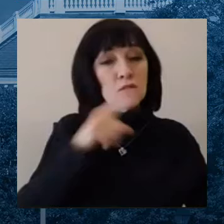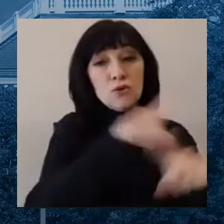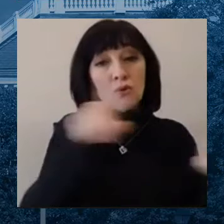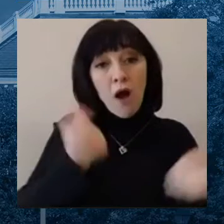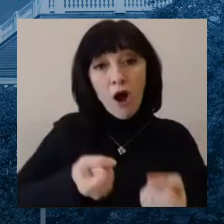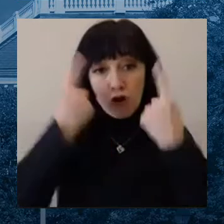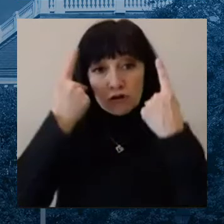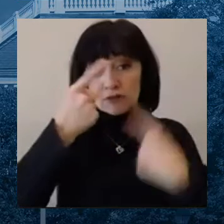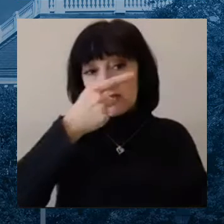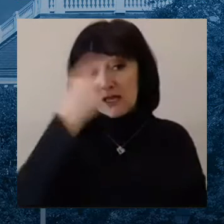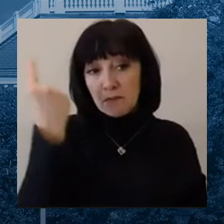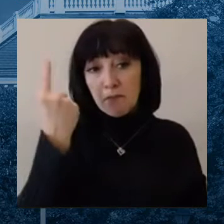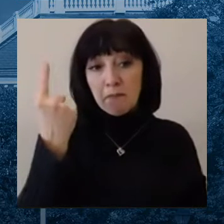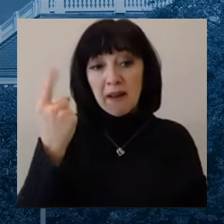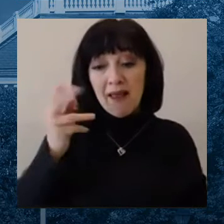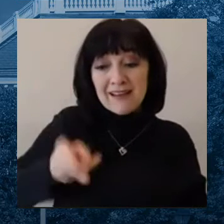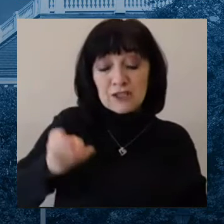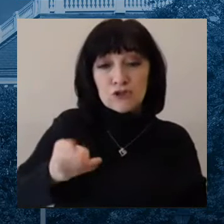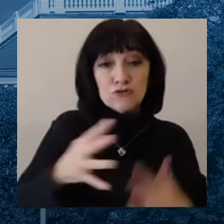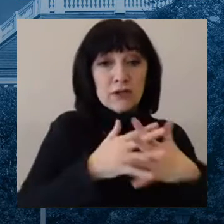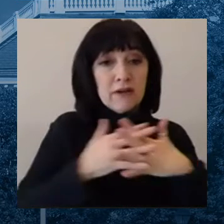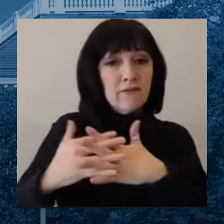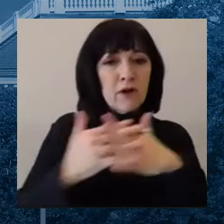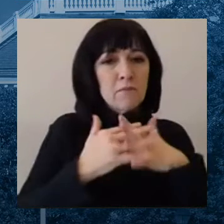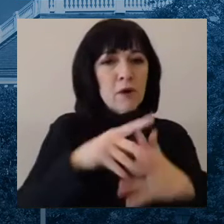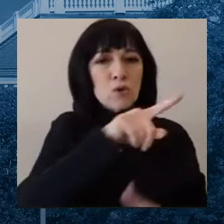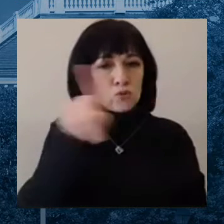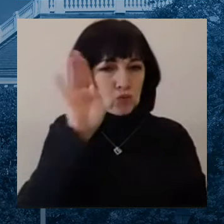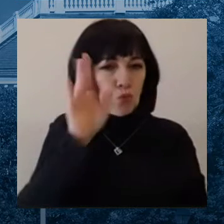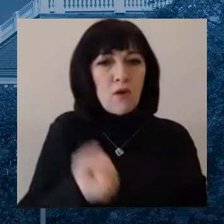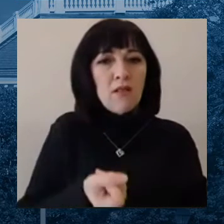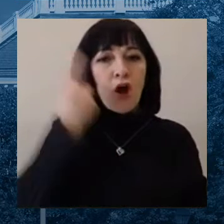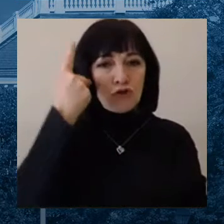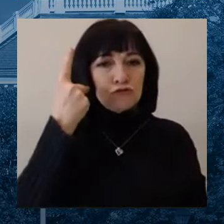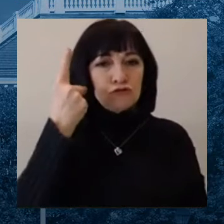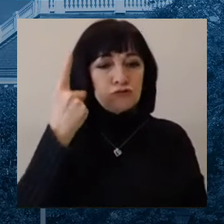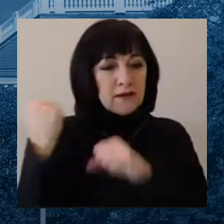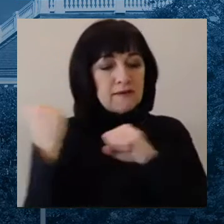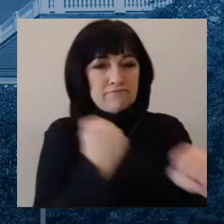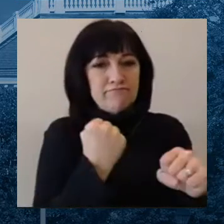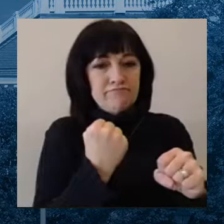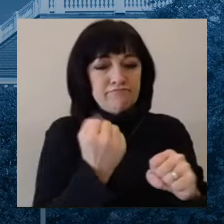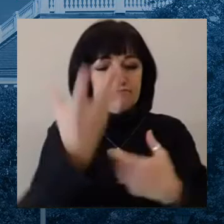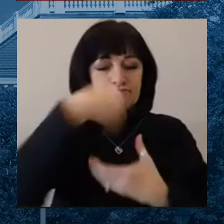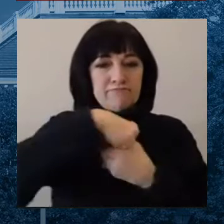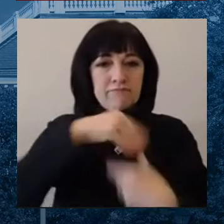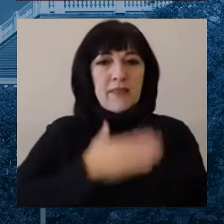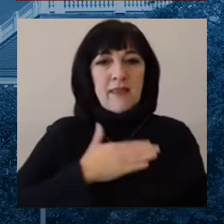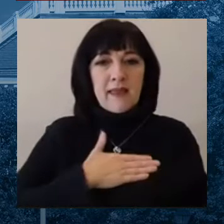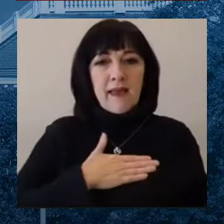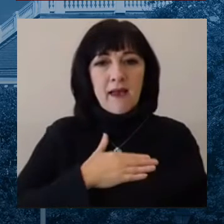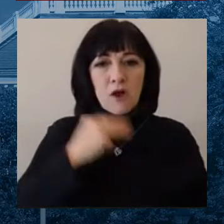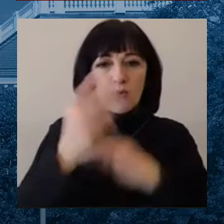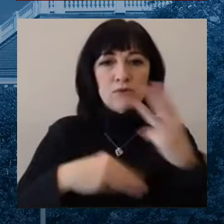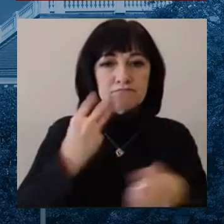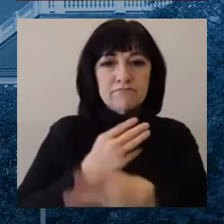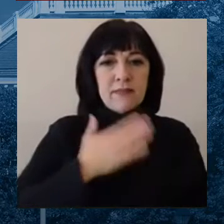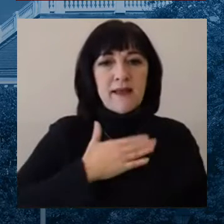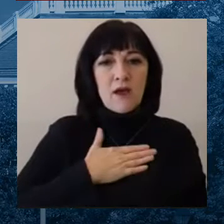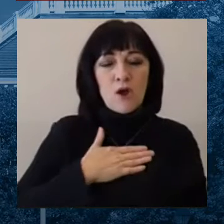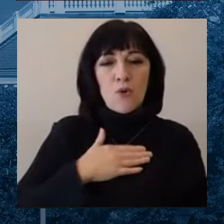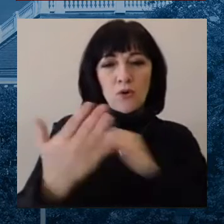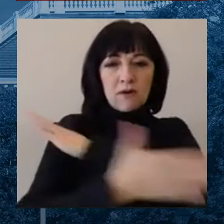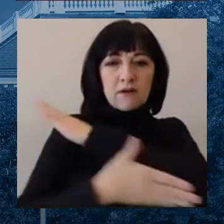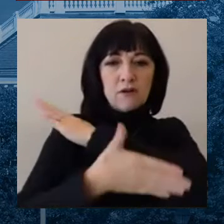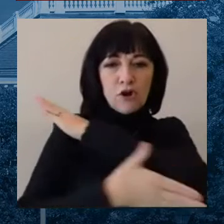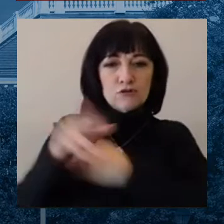Americans is a key to understanding the strength of our nation. While we can all take the opportunity, that is the month of